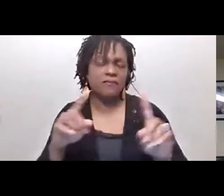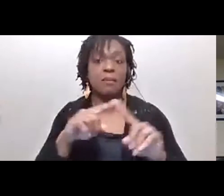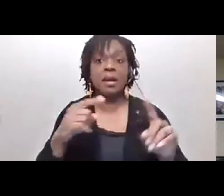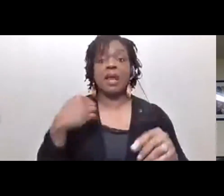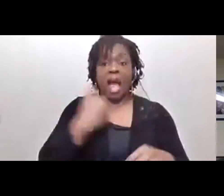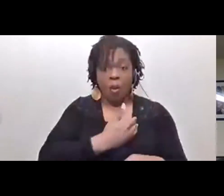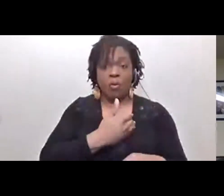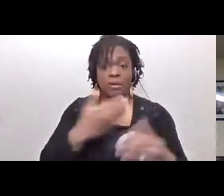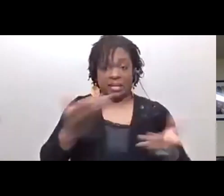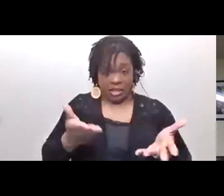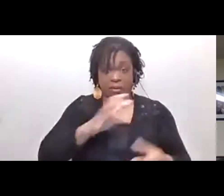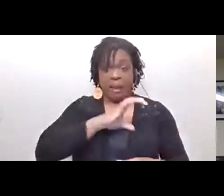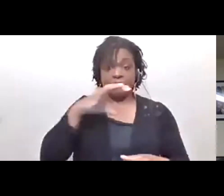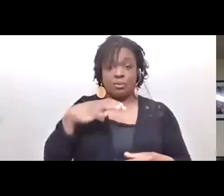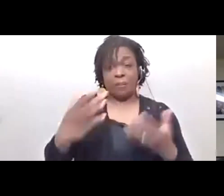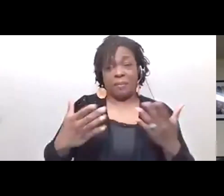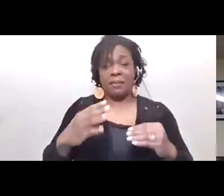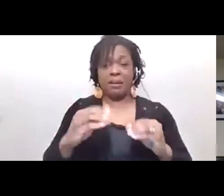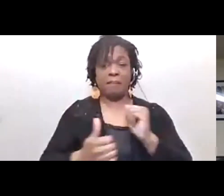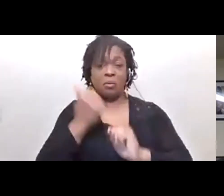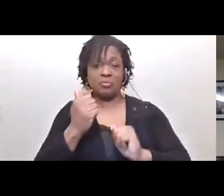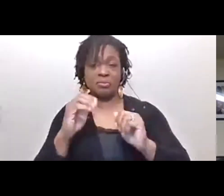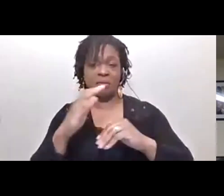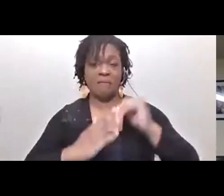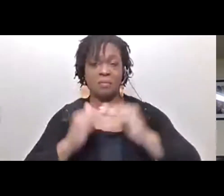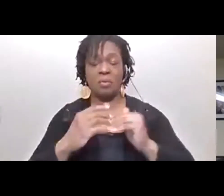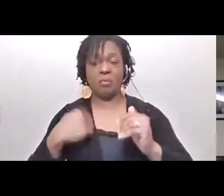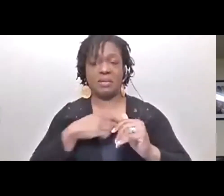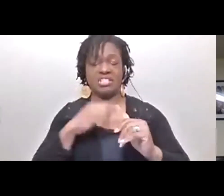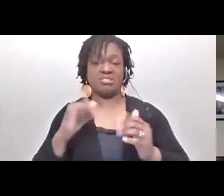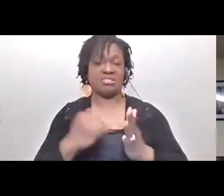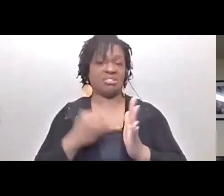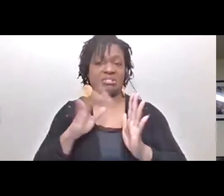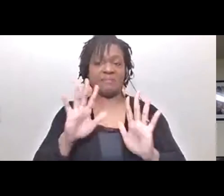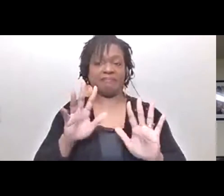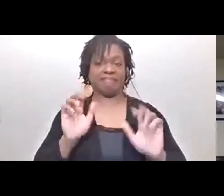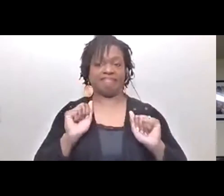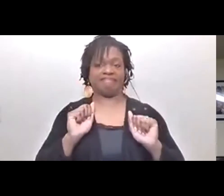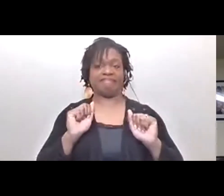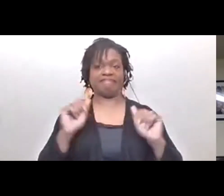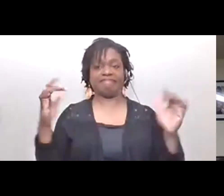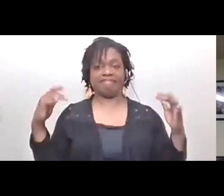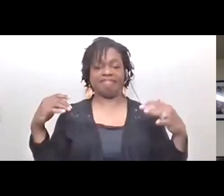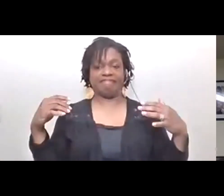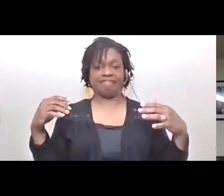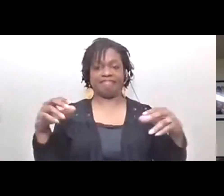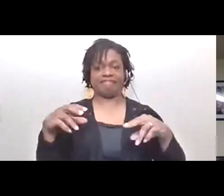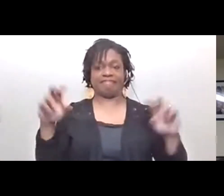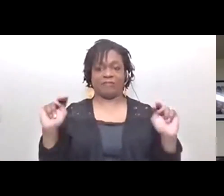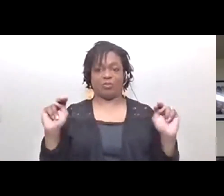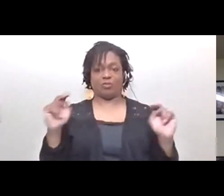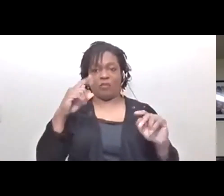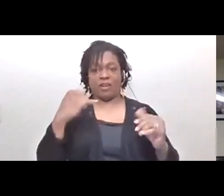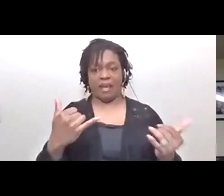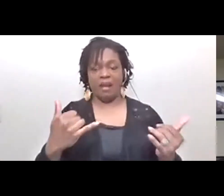that we might be most comfortable just sitting this particular piece of legislation out of our recommendation to the council. Is there